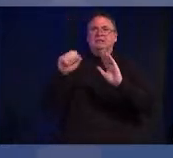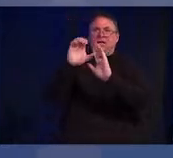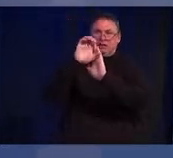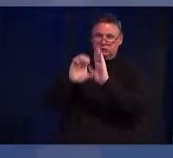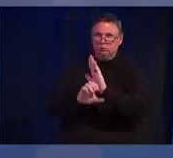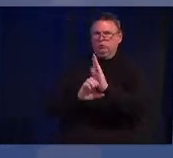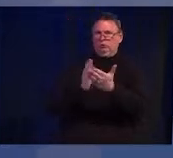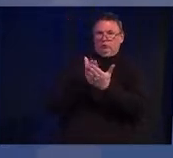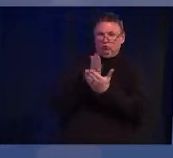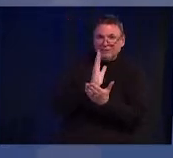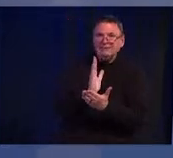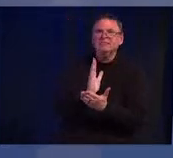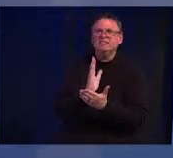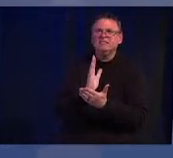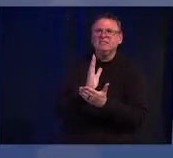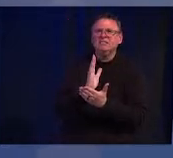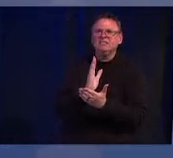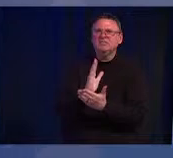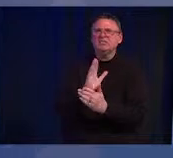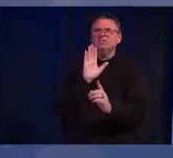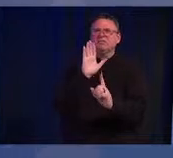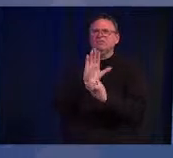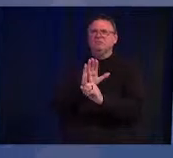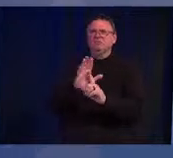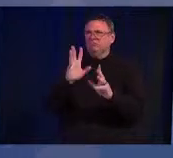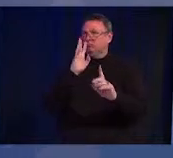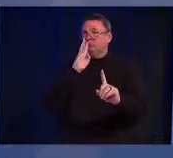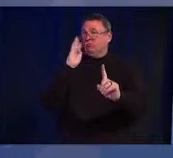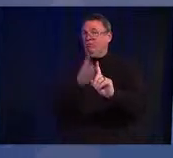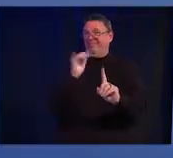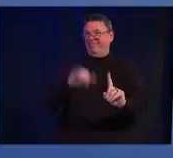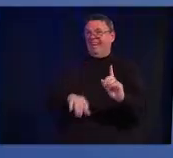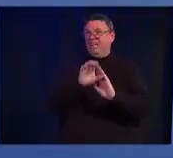that's being ignored, and we need to fix that.